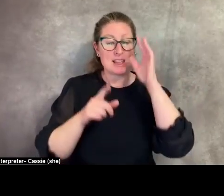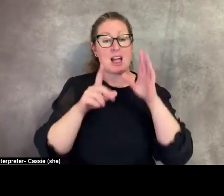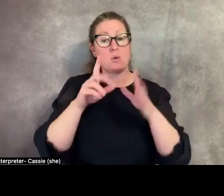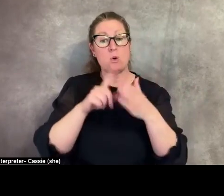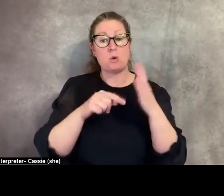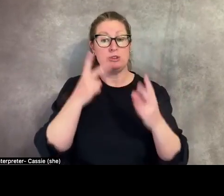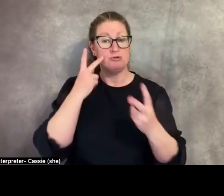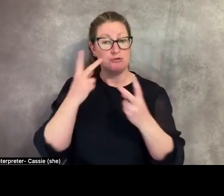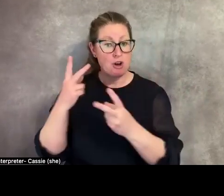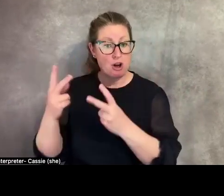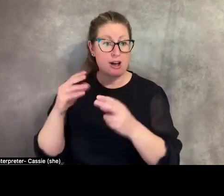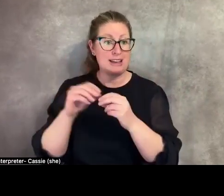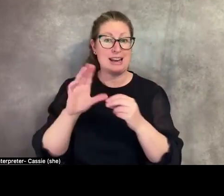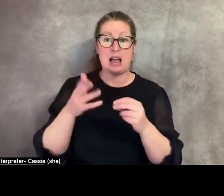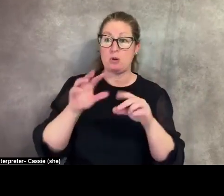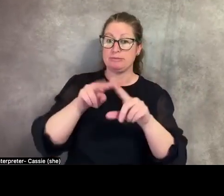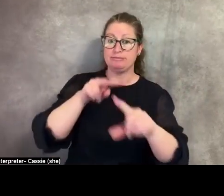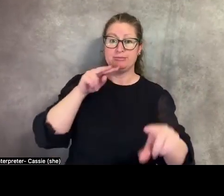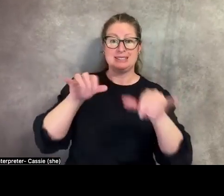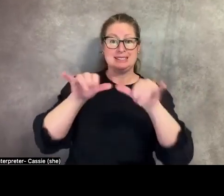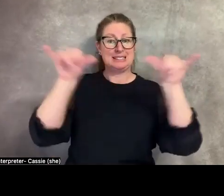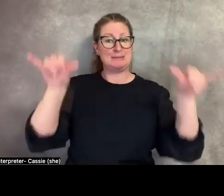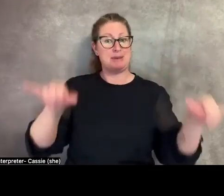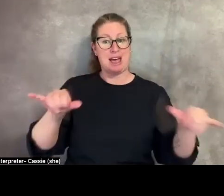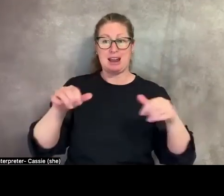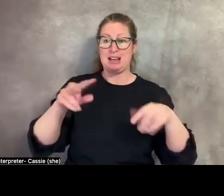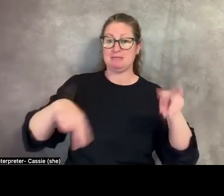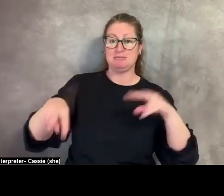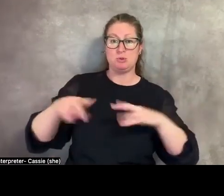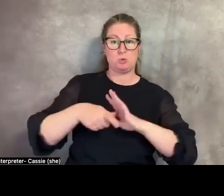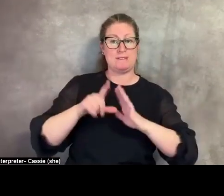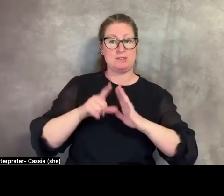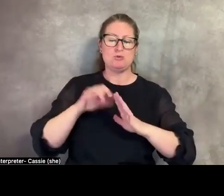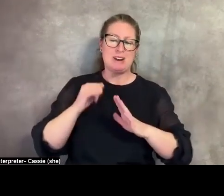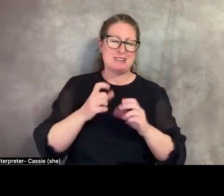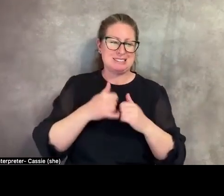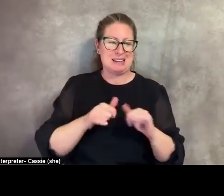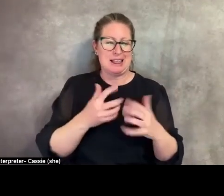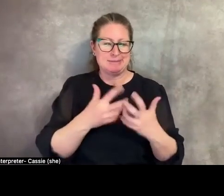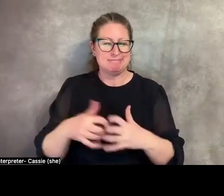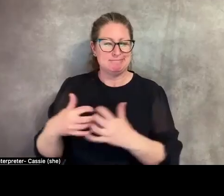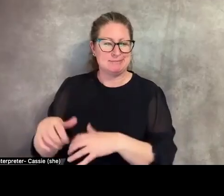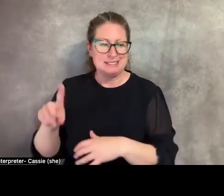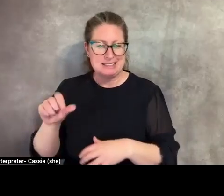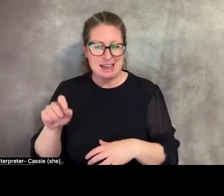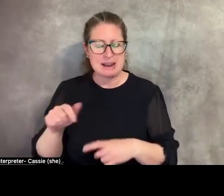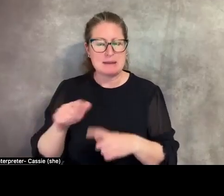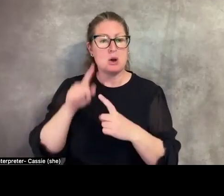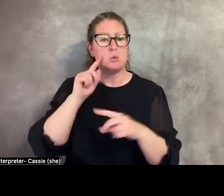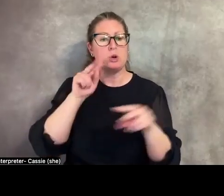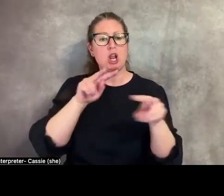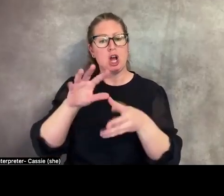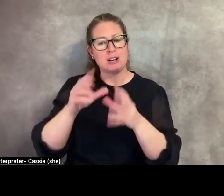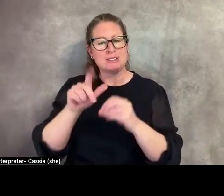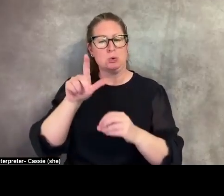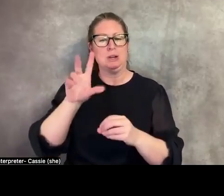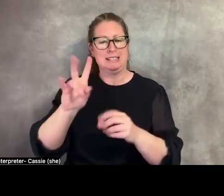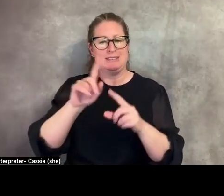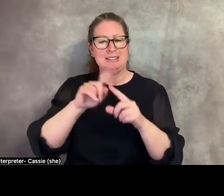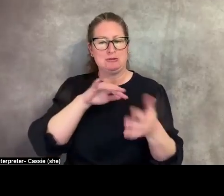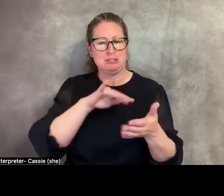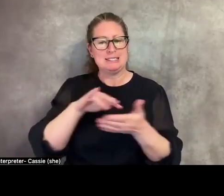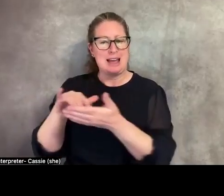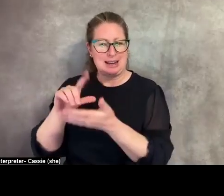in our systematic review, which is currently under preparation. We synthesized 27 studies of interventions